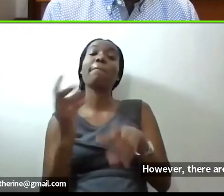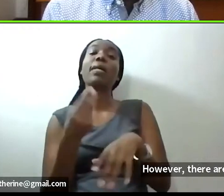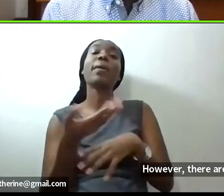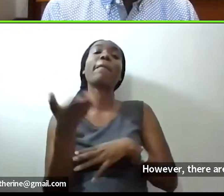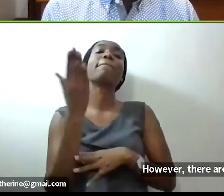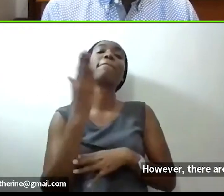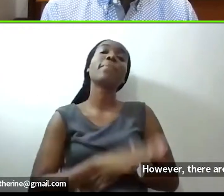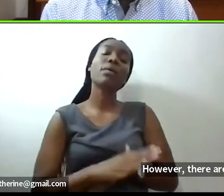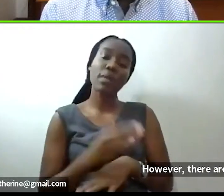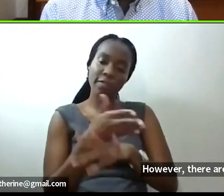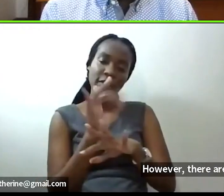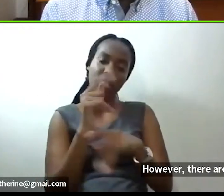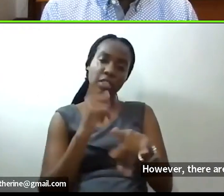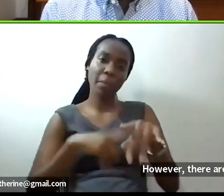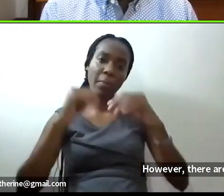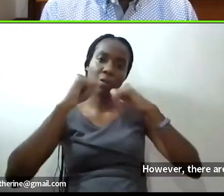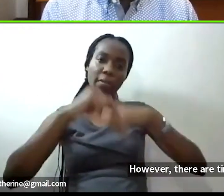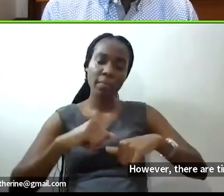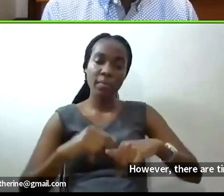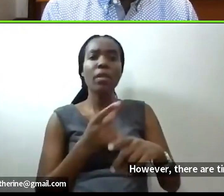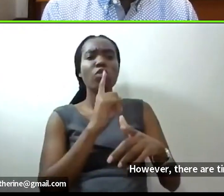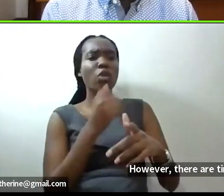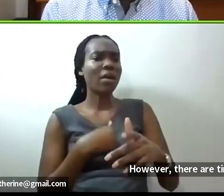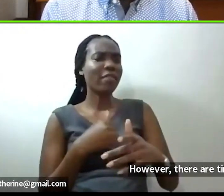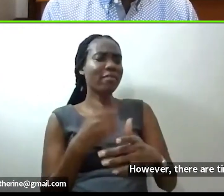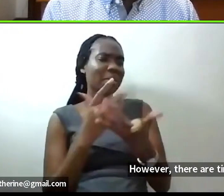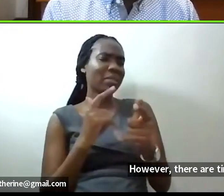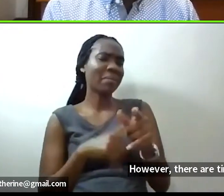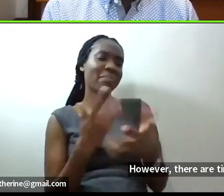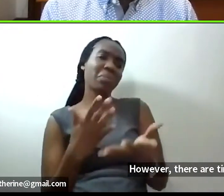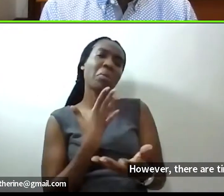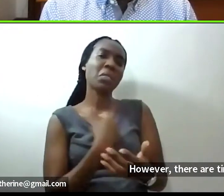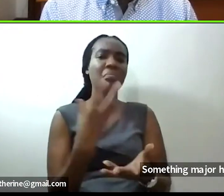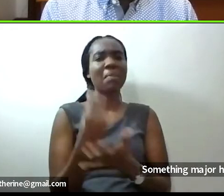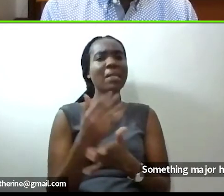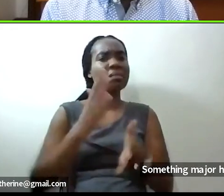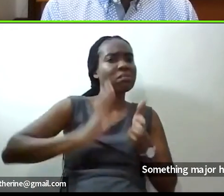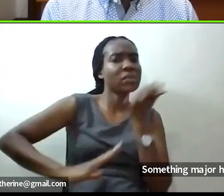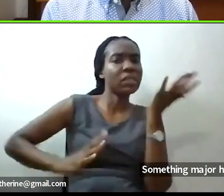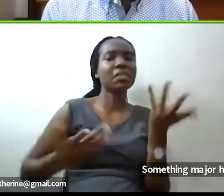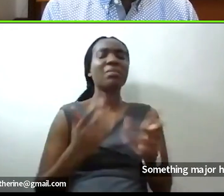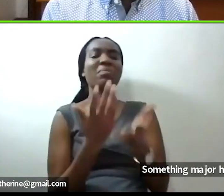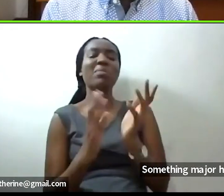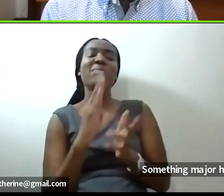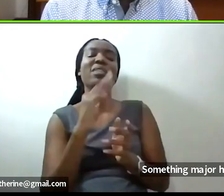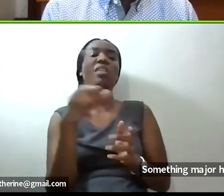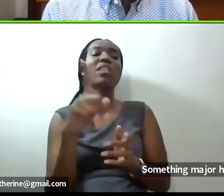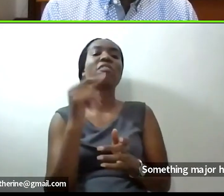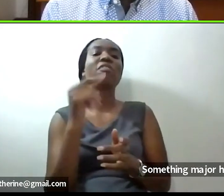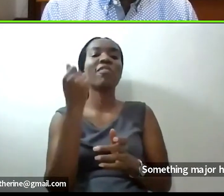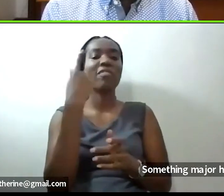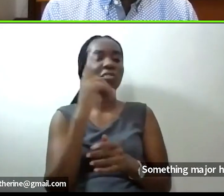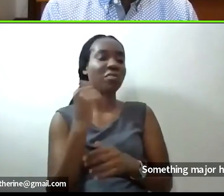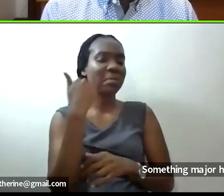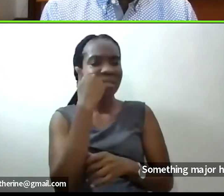major happens, you need medical bills paid for an emergency that has come, and you cannot wait, for instance,